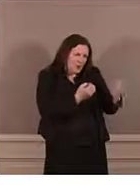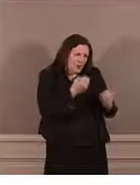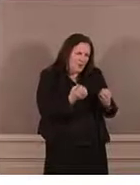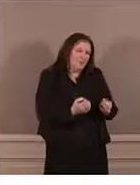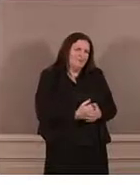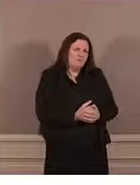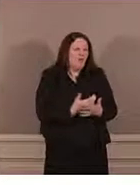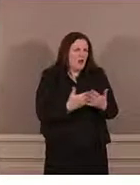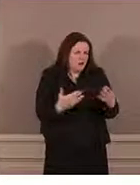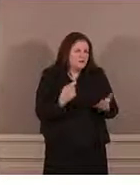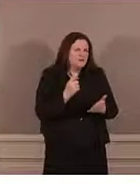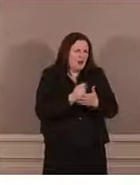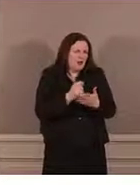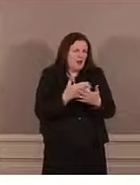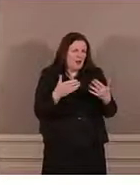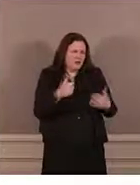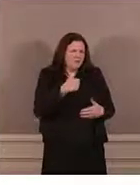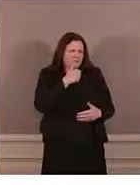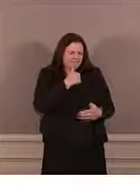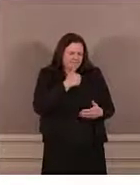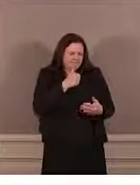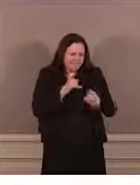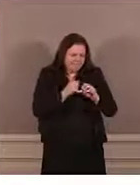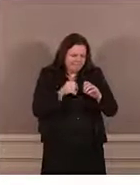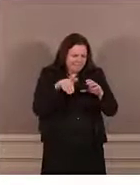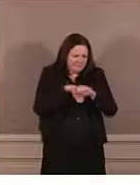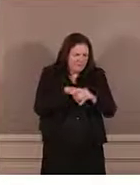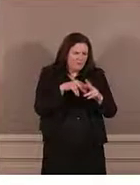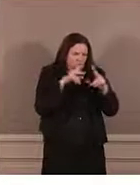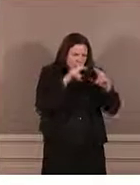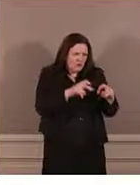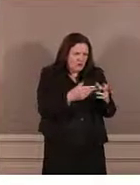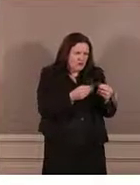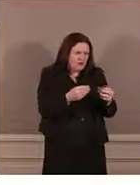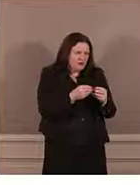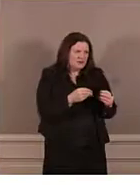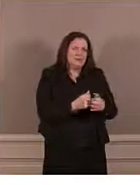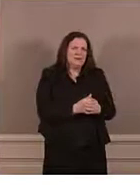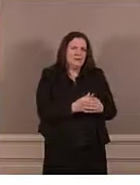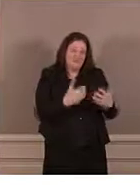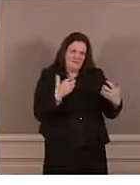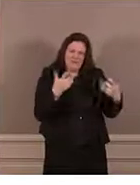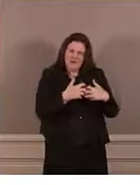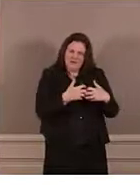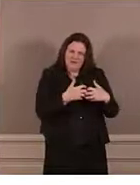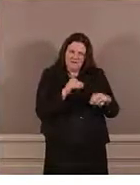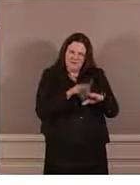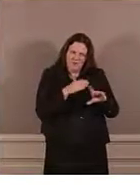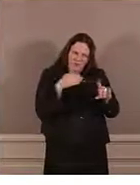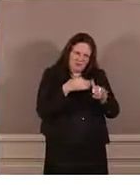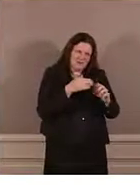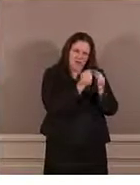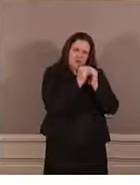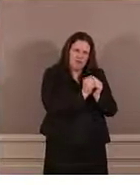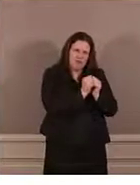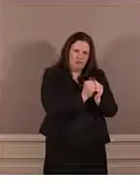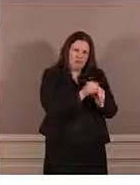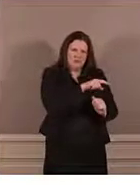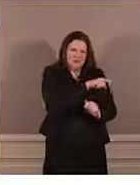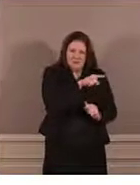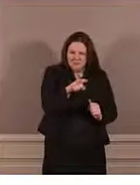time and a lot of effort into really developing research materials that were fit for purpose, that were appropriate, and the people